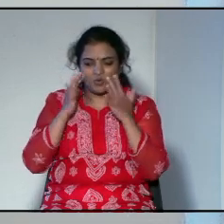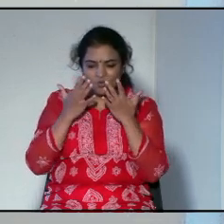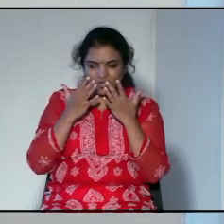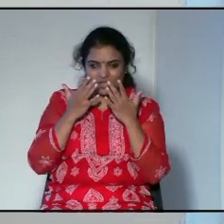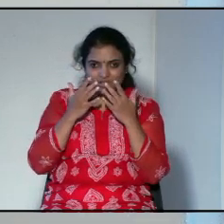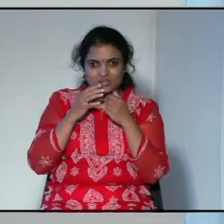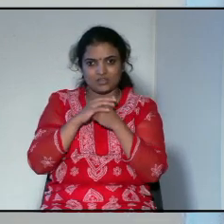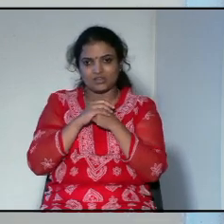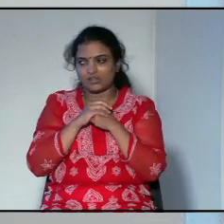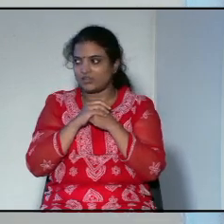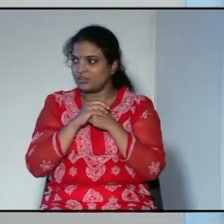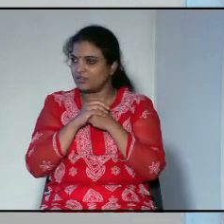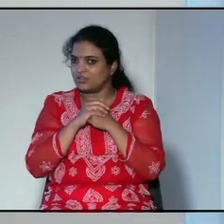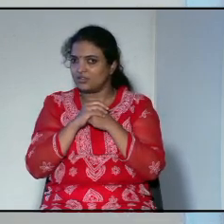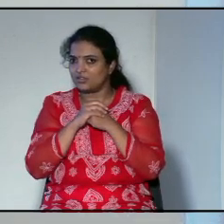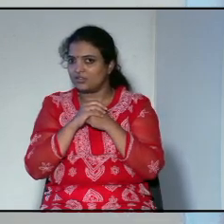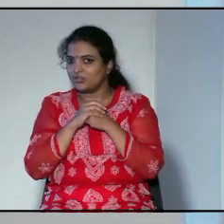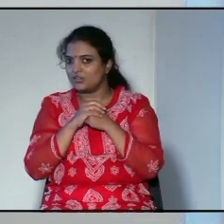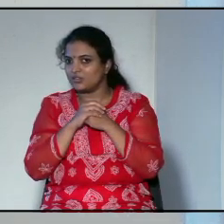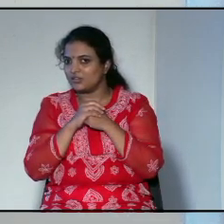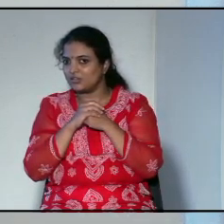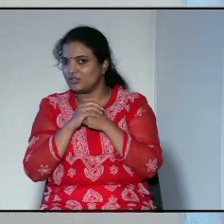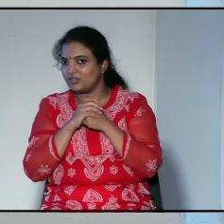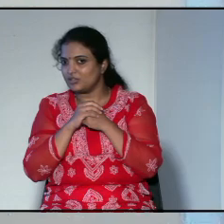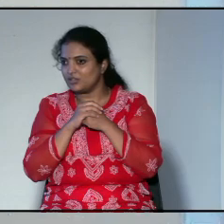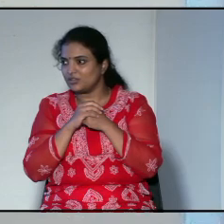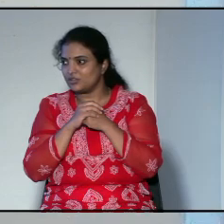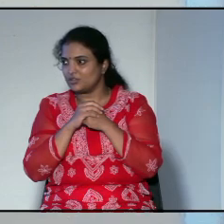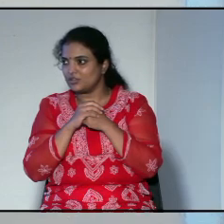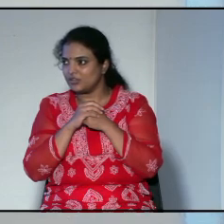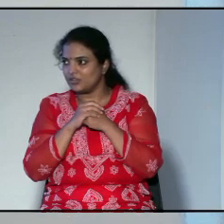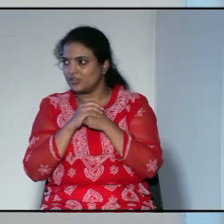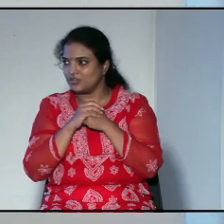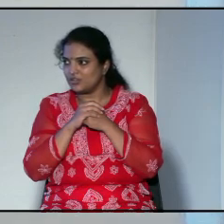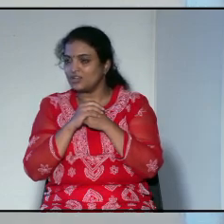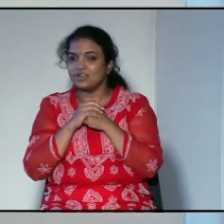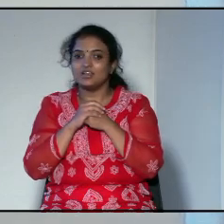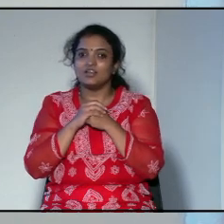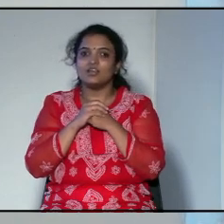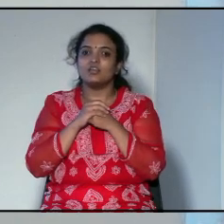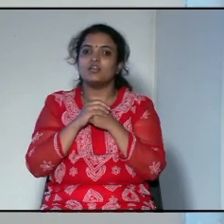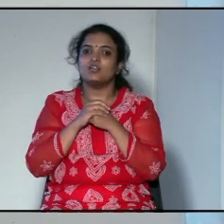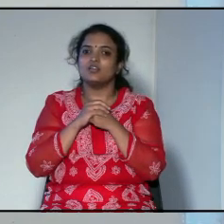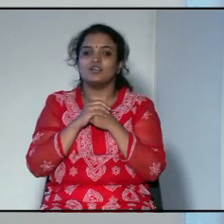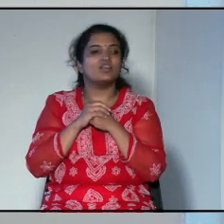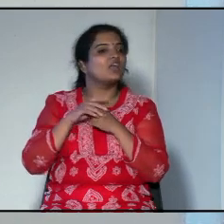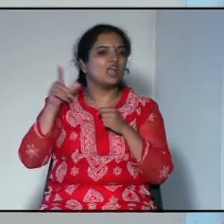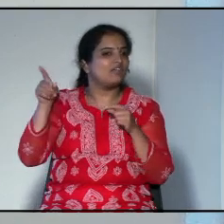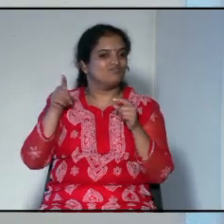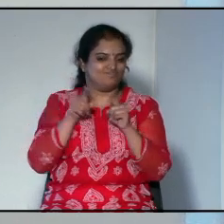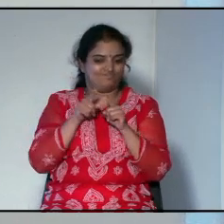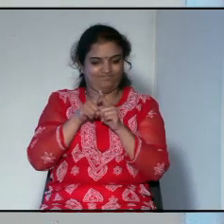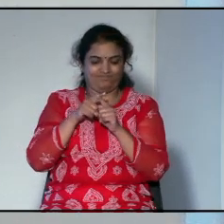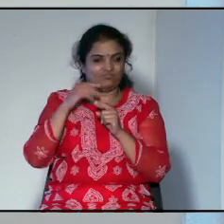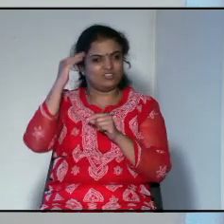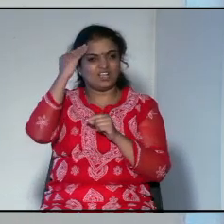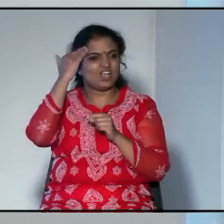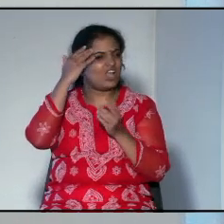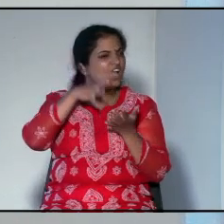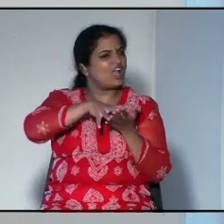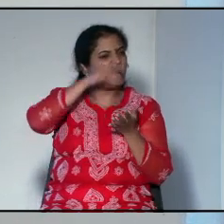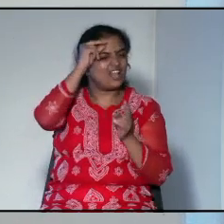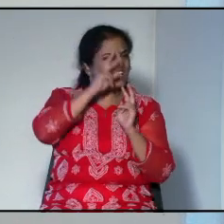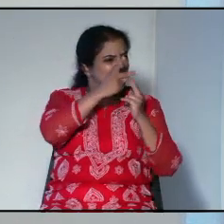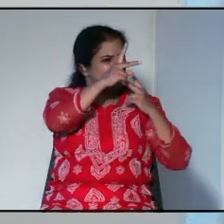Why she took so much to the wax threads. I mean, although she toured and travels and she has learned so